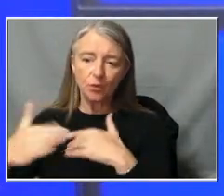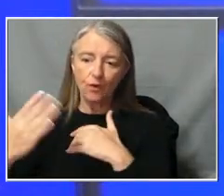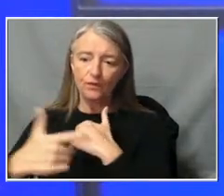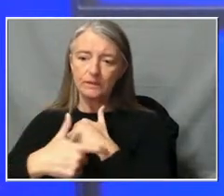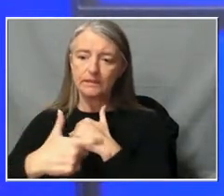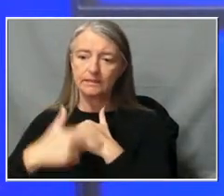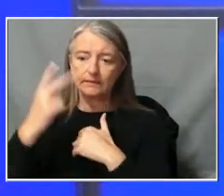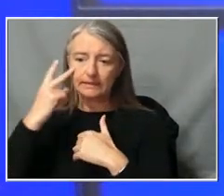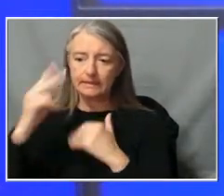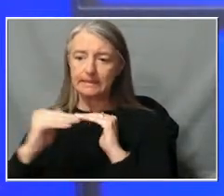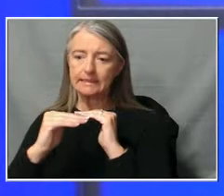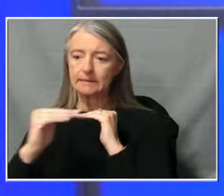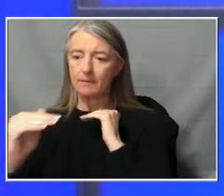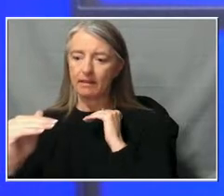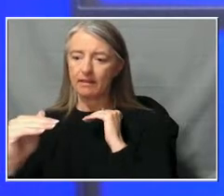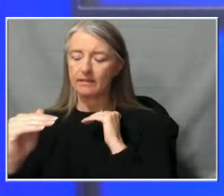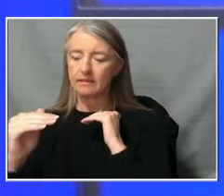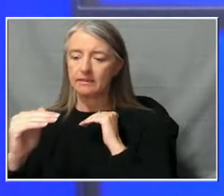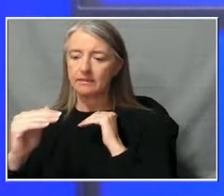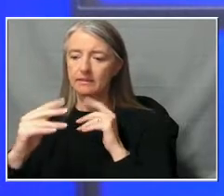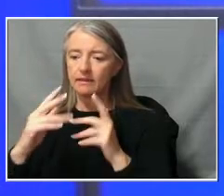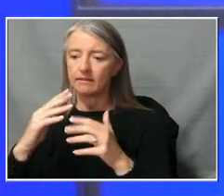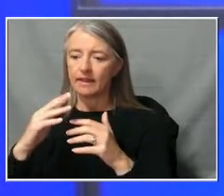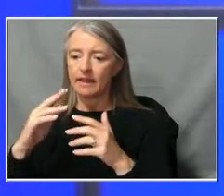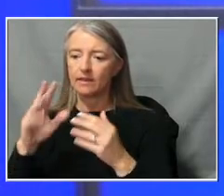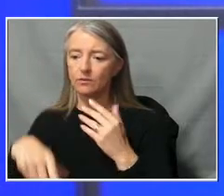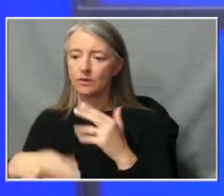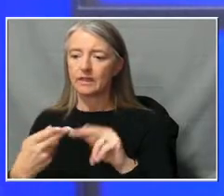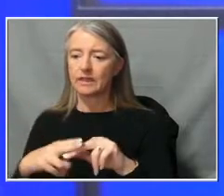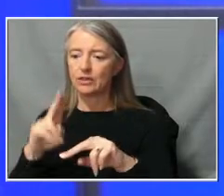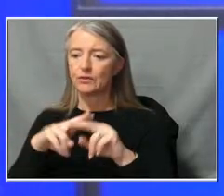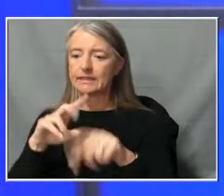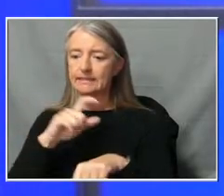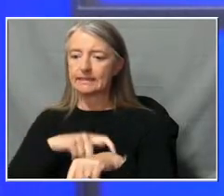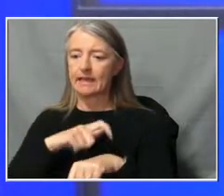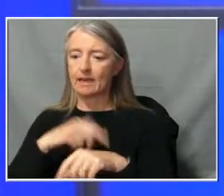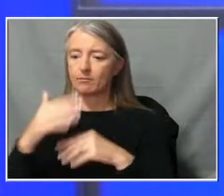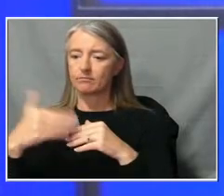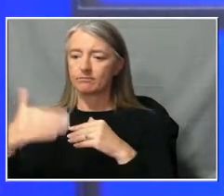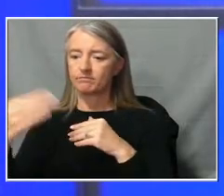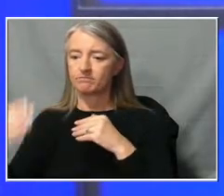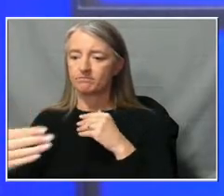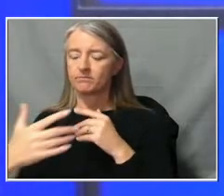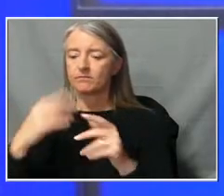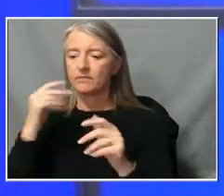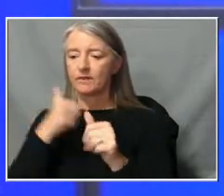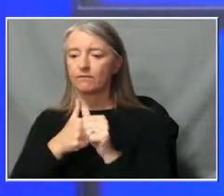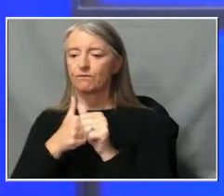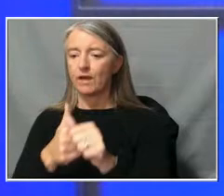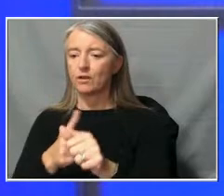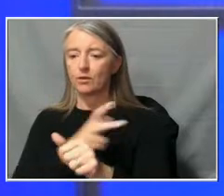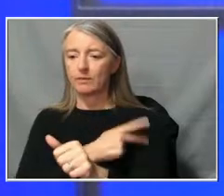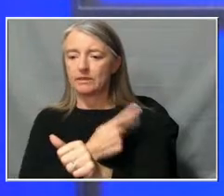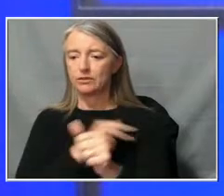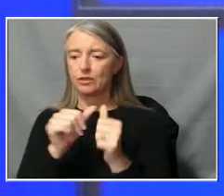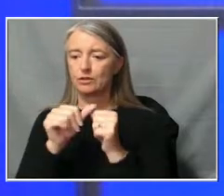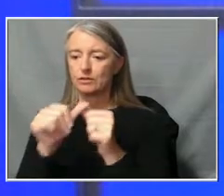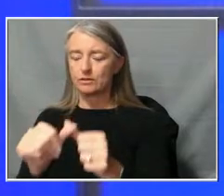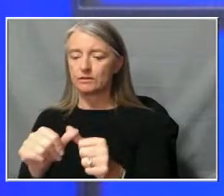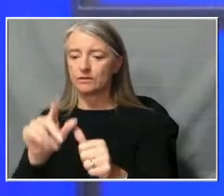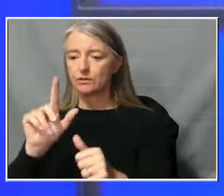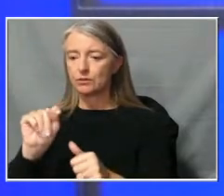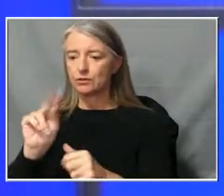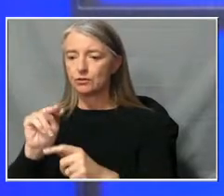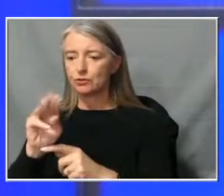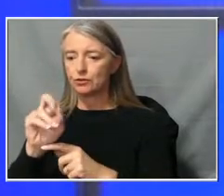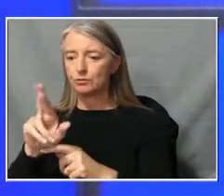see stability. That interval typically increases over time, but we tend to follow patients long-term to monitor both for tumor control, but